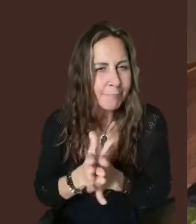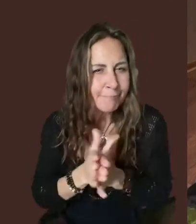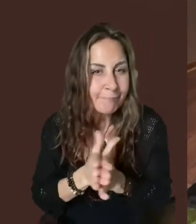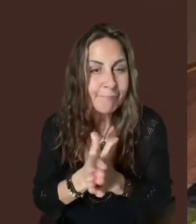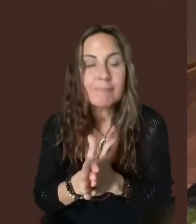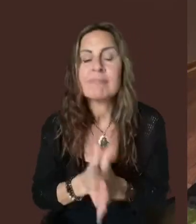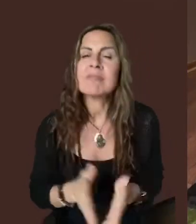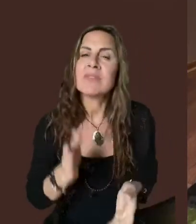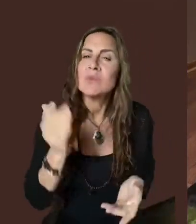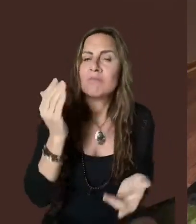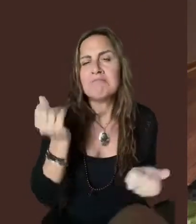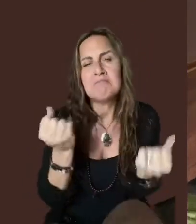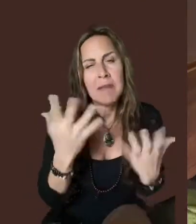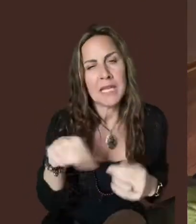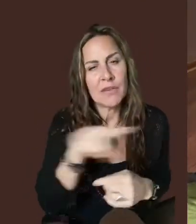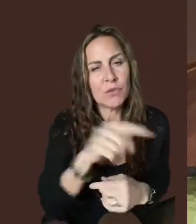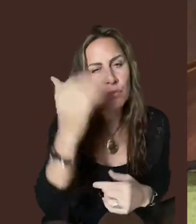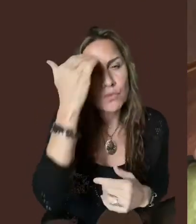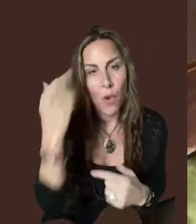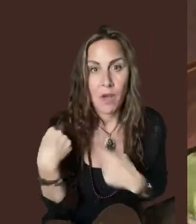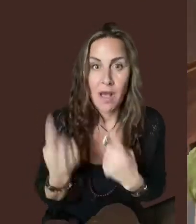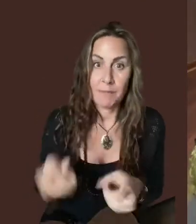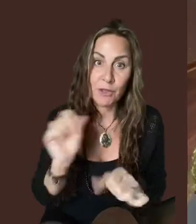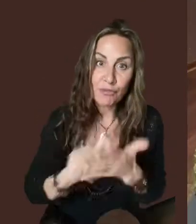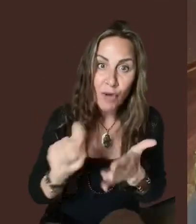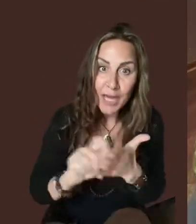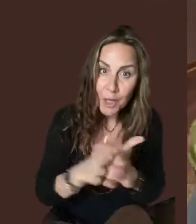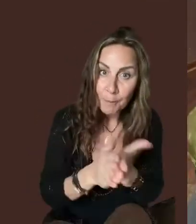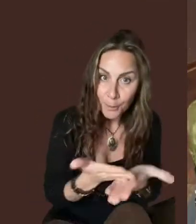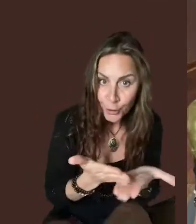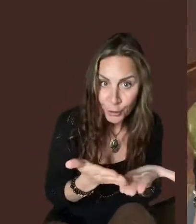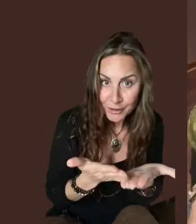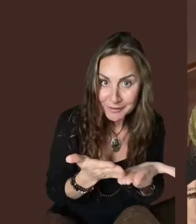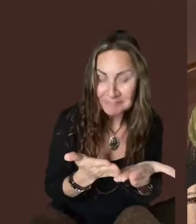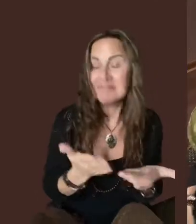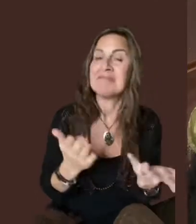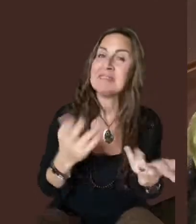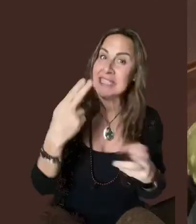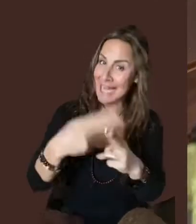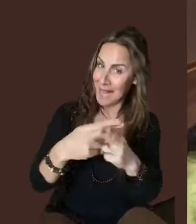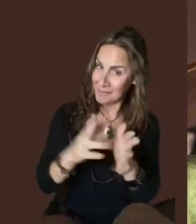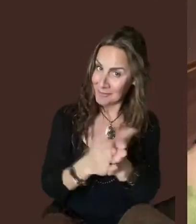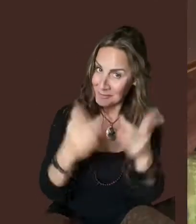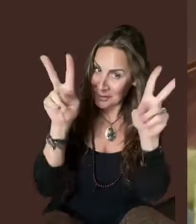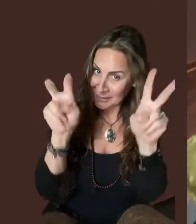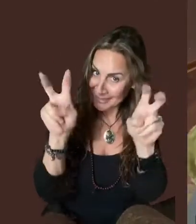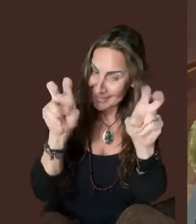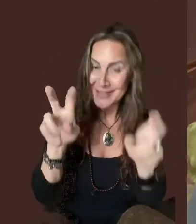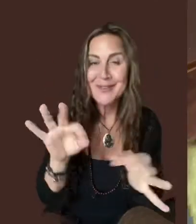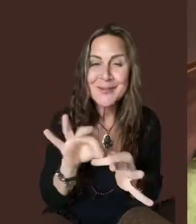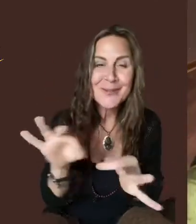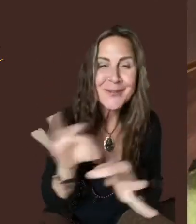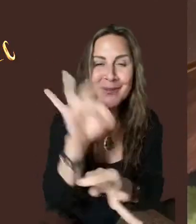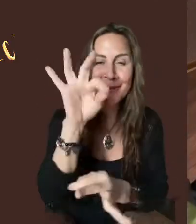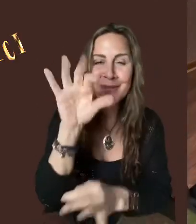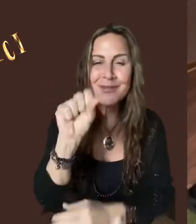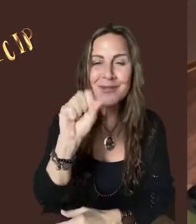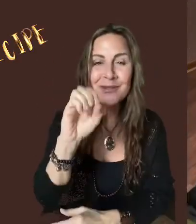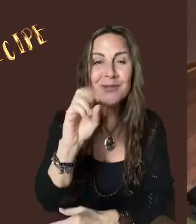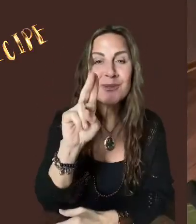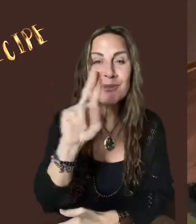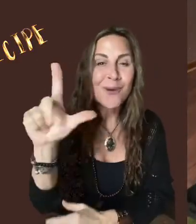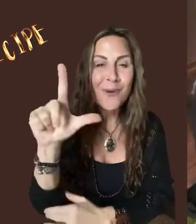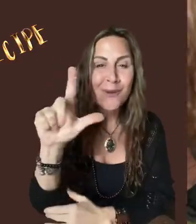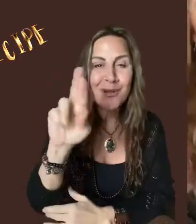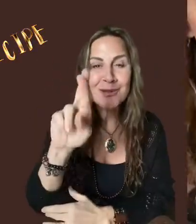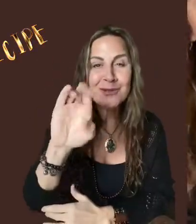of you may know that for a long time I've been writing a book. And the name of the book, big reveal, is Soul Recipe. And